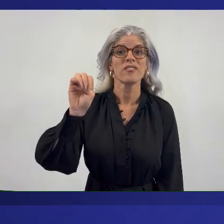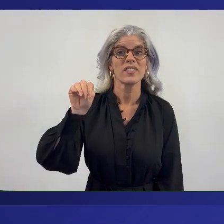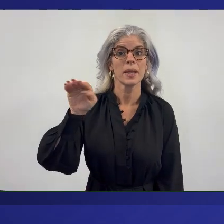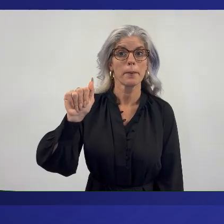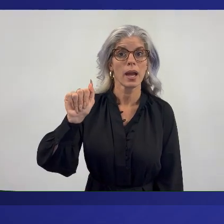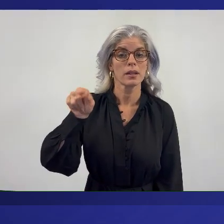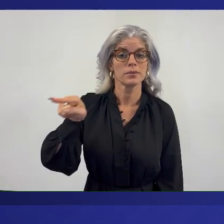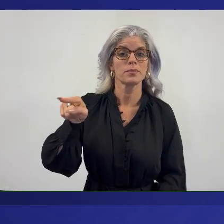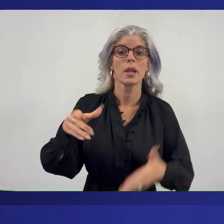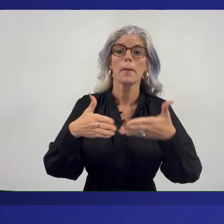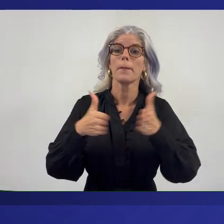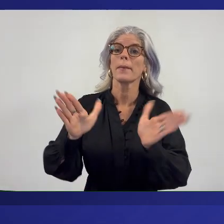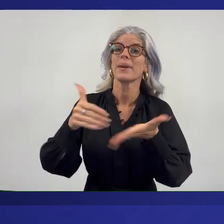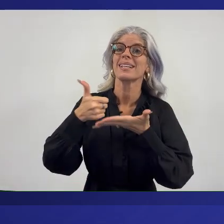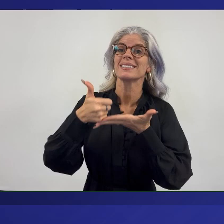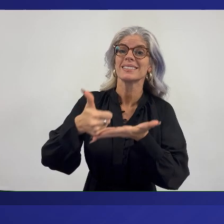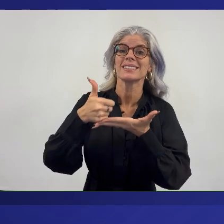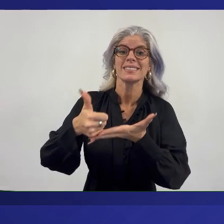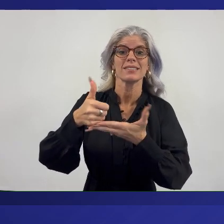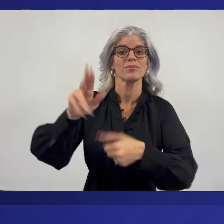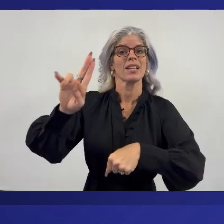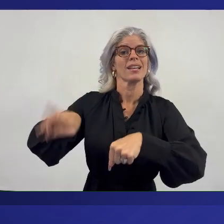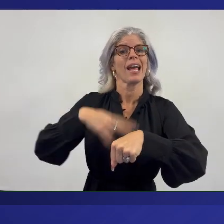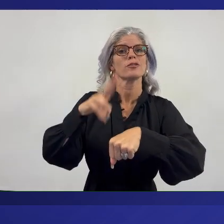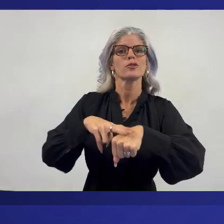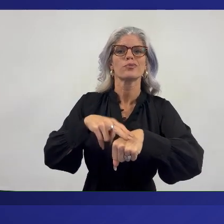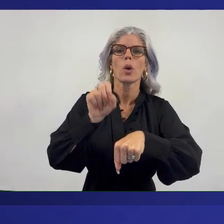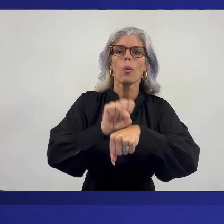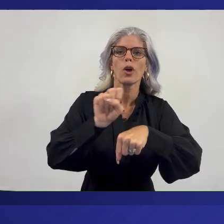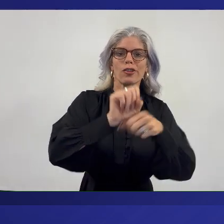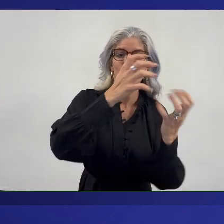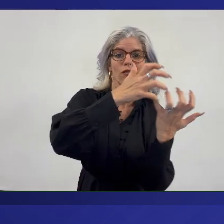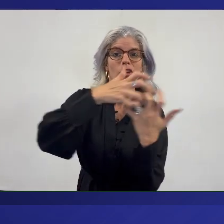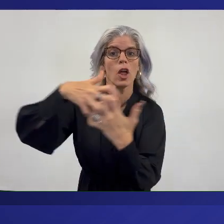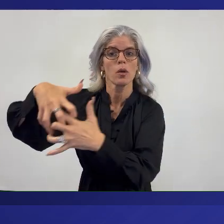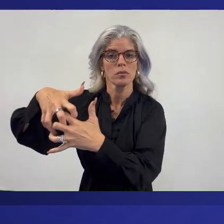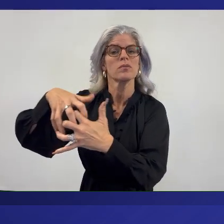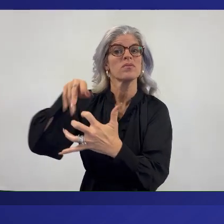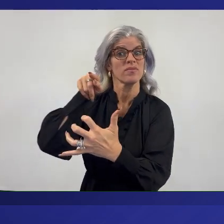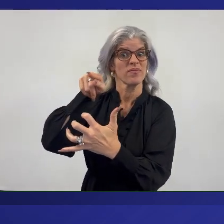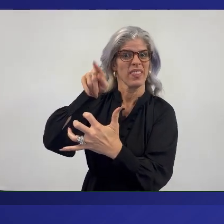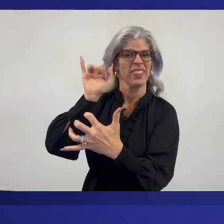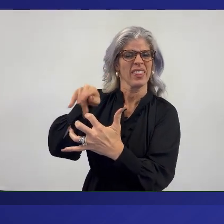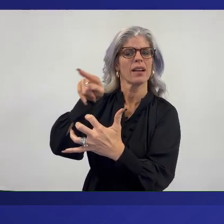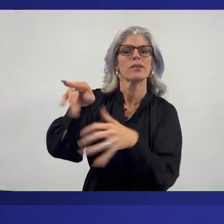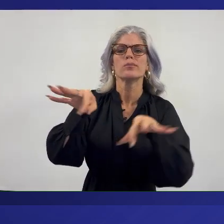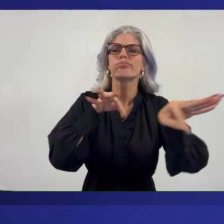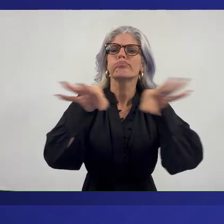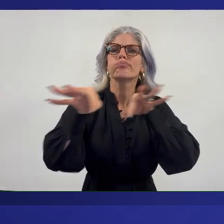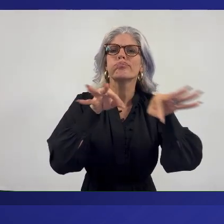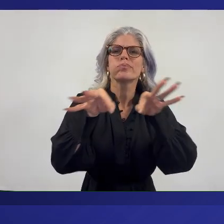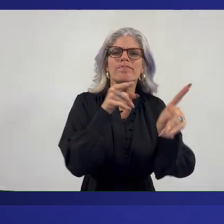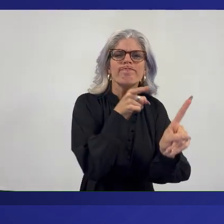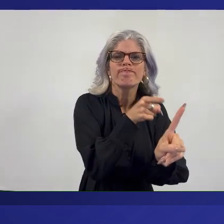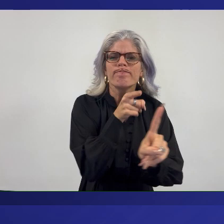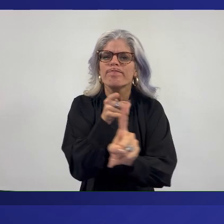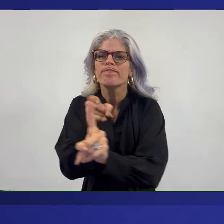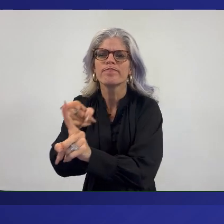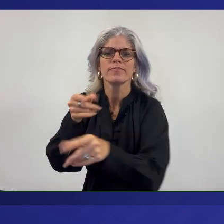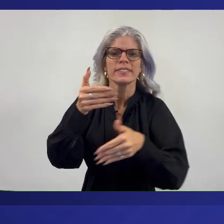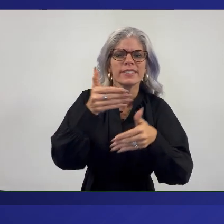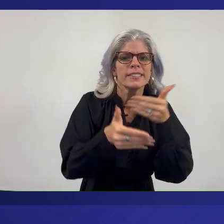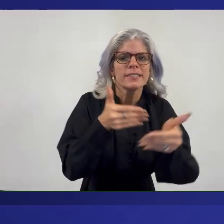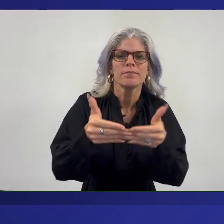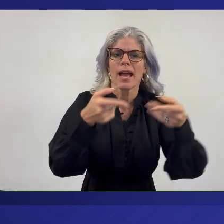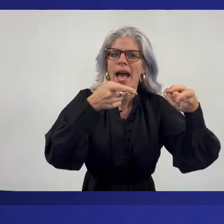The FEMA Public Assistance National Workflow details the process steps that take place in the FEMA PA program. As you look at the slide,